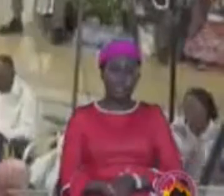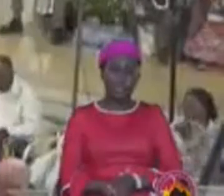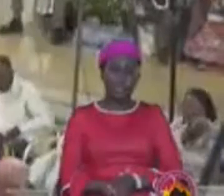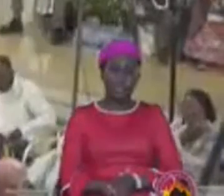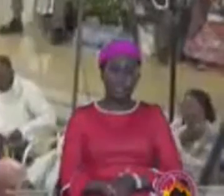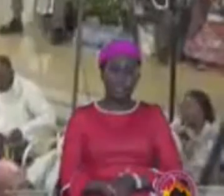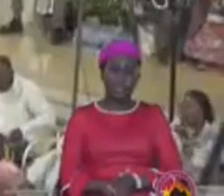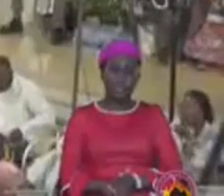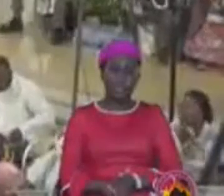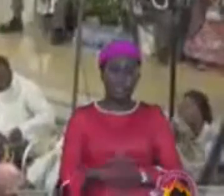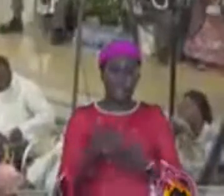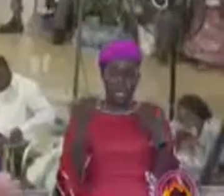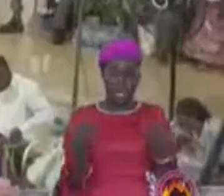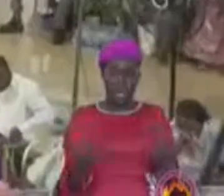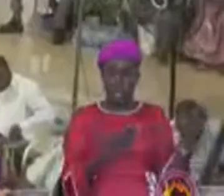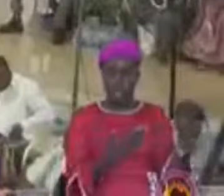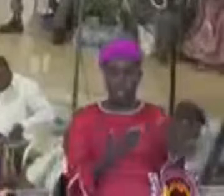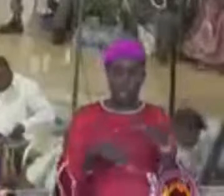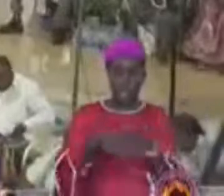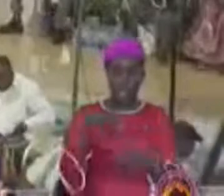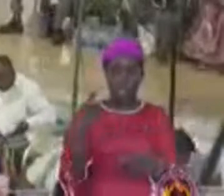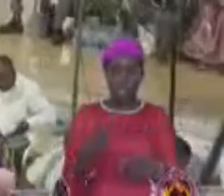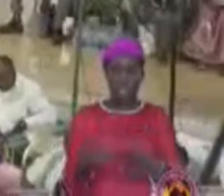Bring out that sand now.